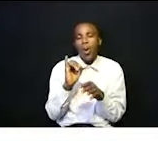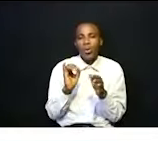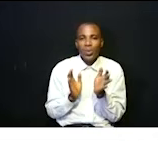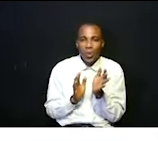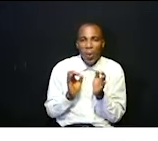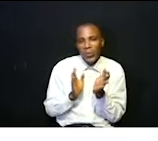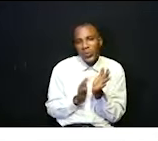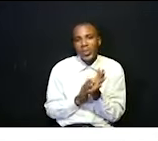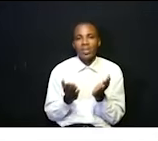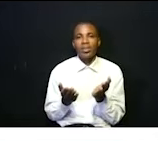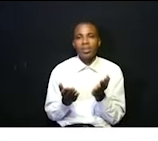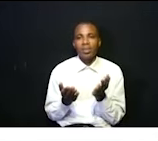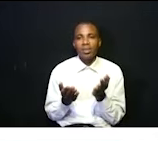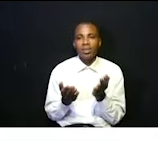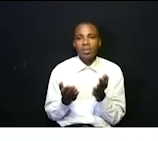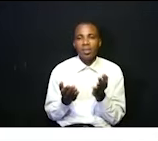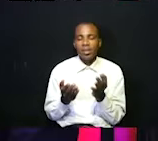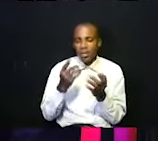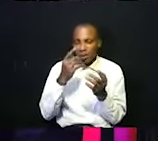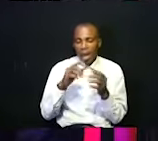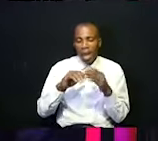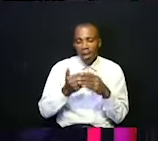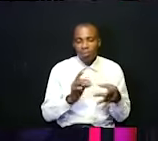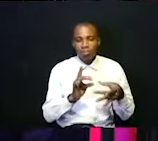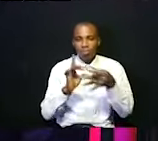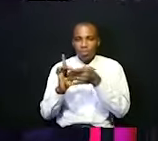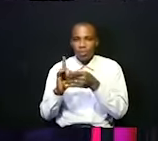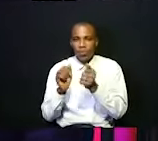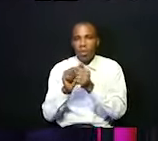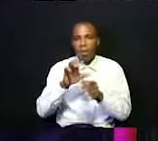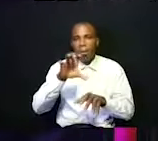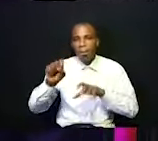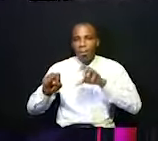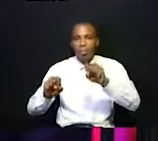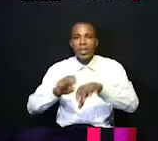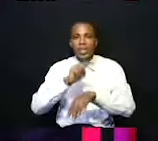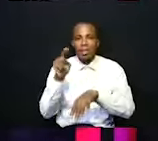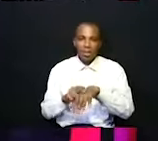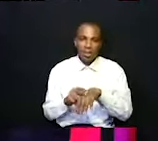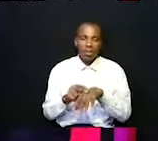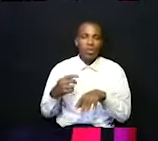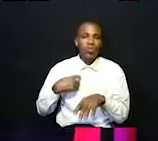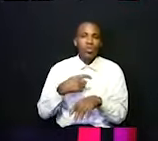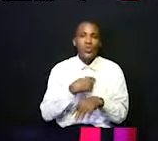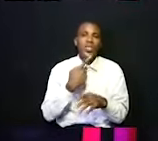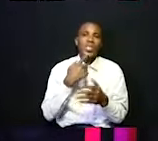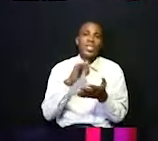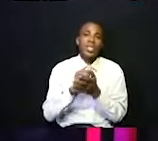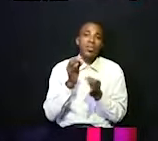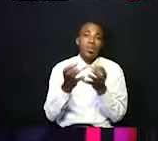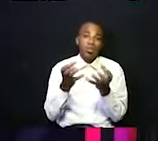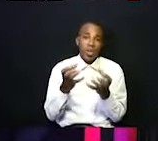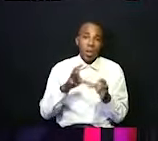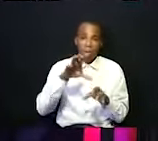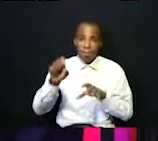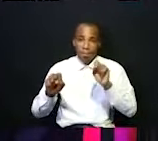In respect to the Possessing the Nations agenda, we are saying that if you want to take the nations, then let